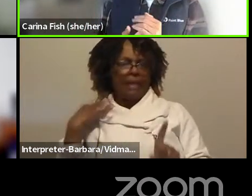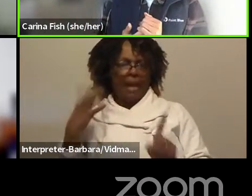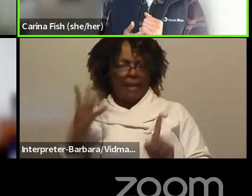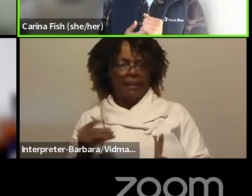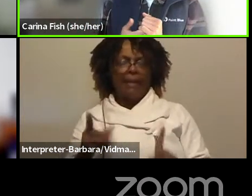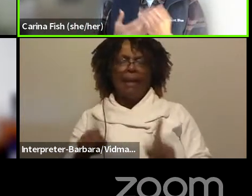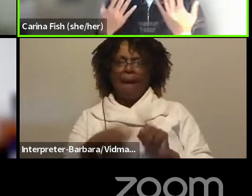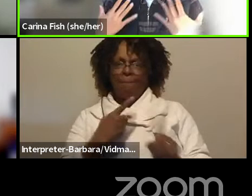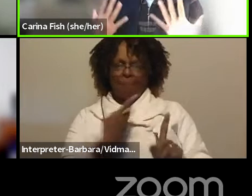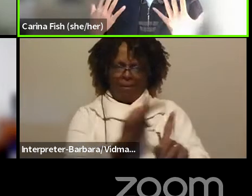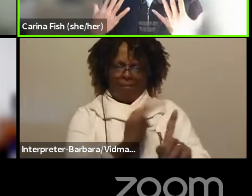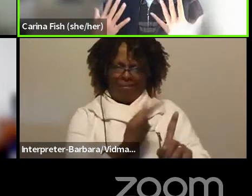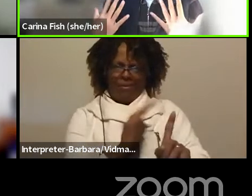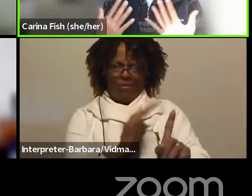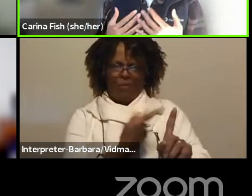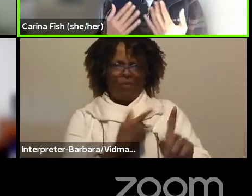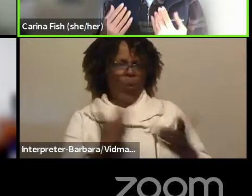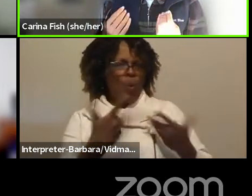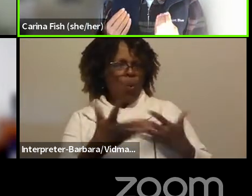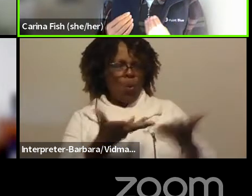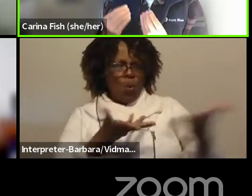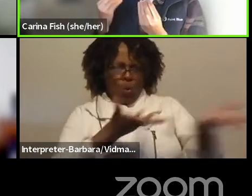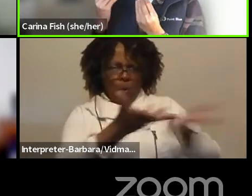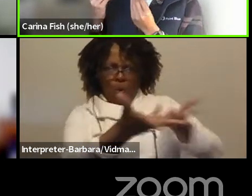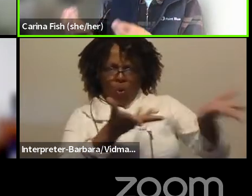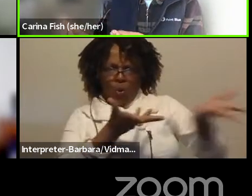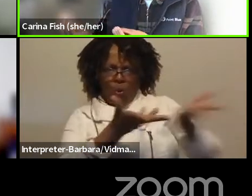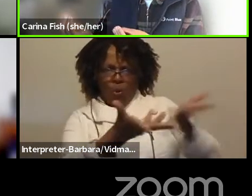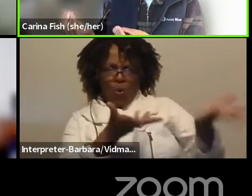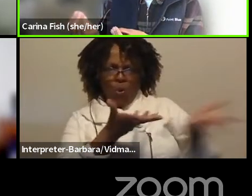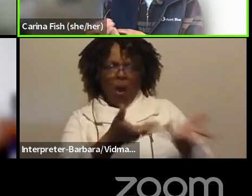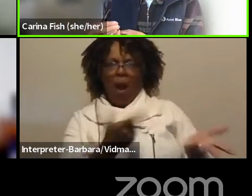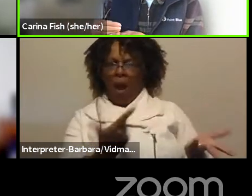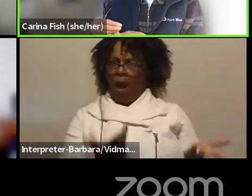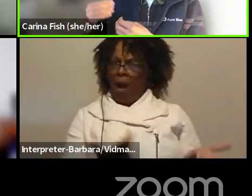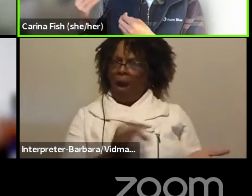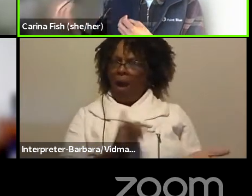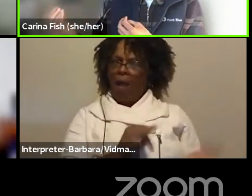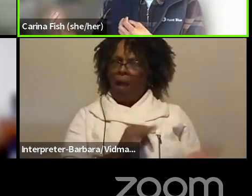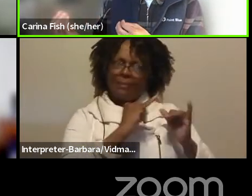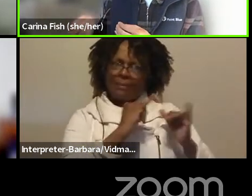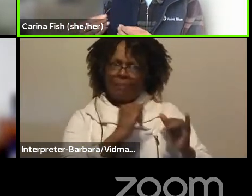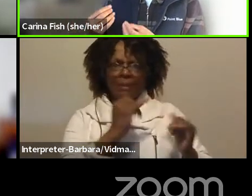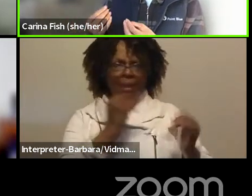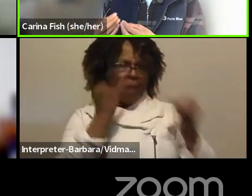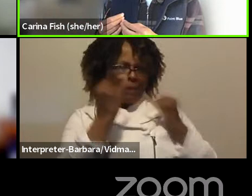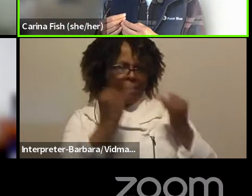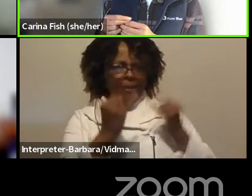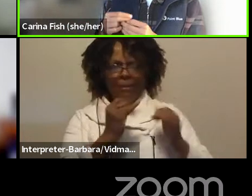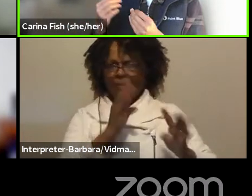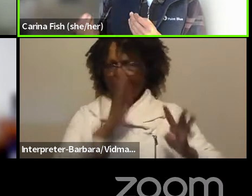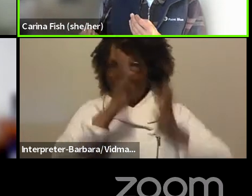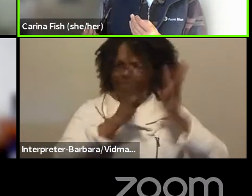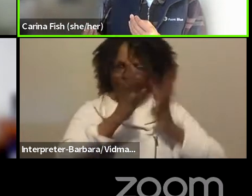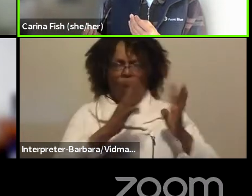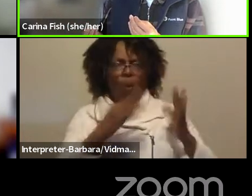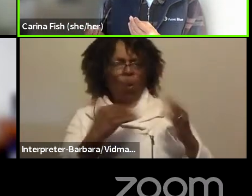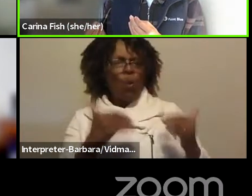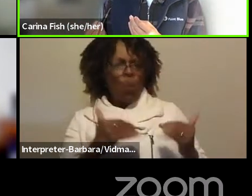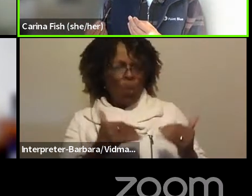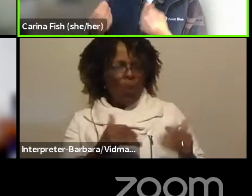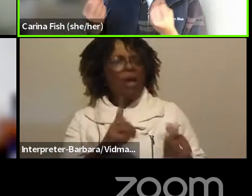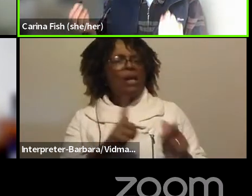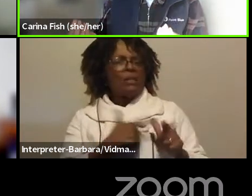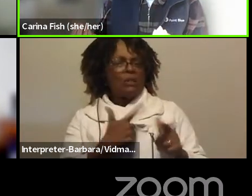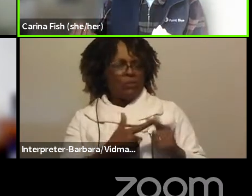off of, and just boosting that confidence, like, oh, even though I don't specialize in, say, it's social studies, I'm still able to put forth an idea